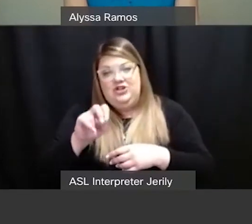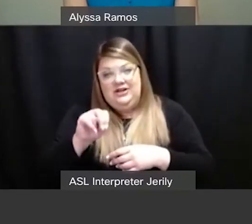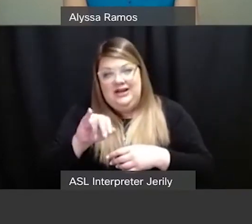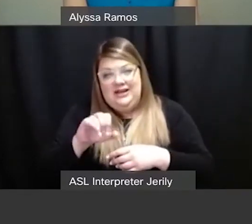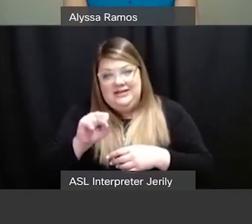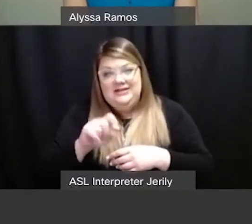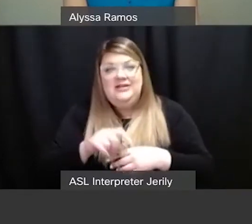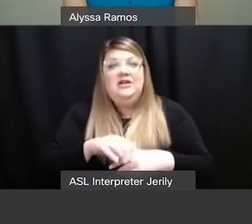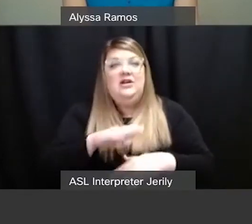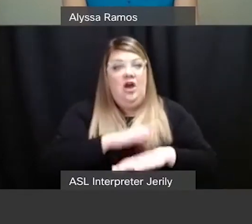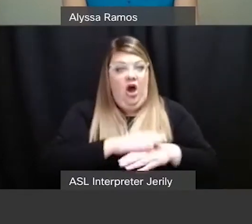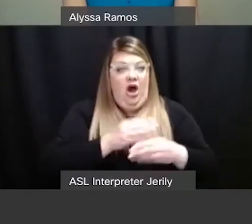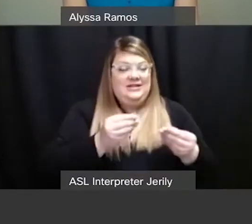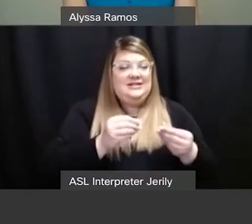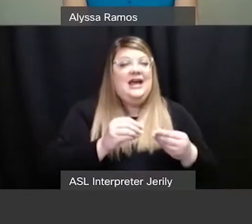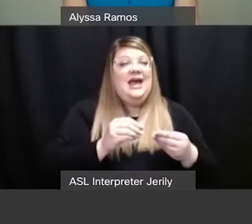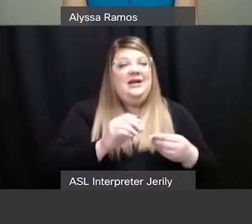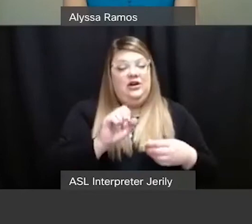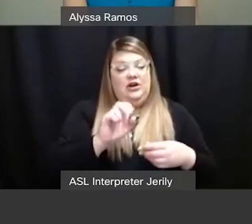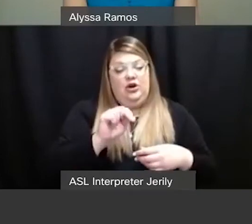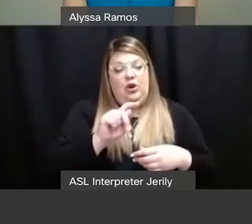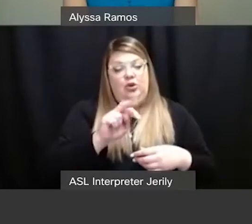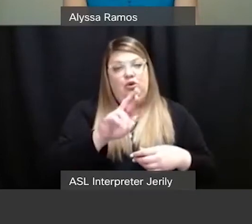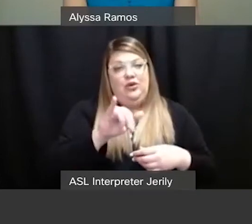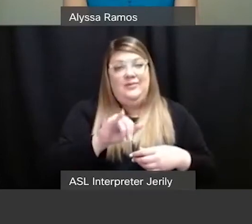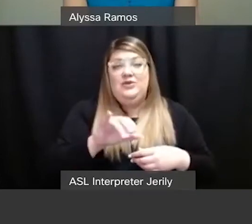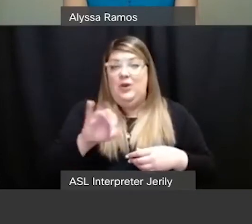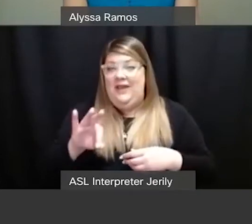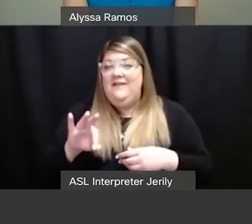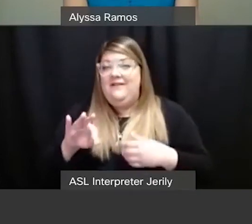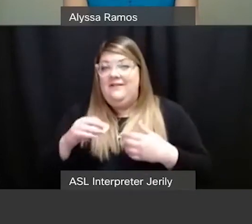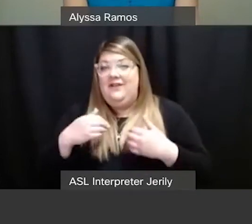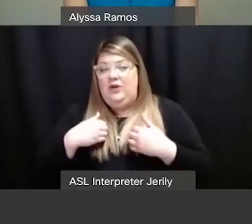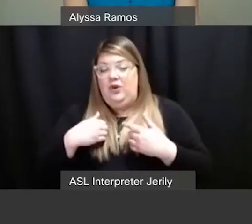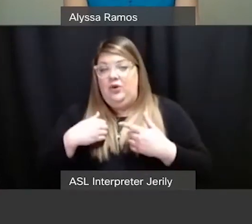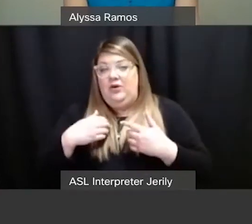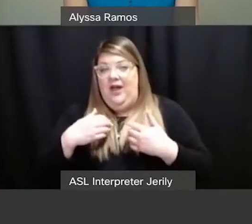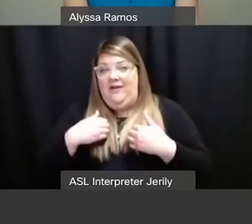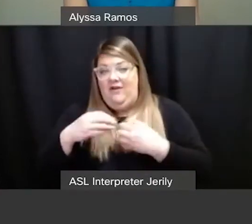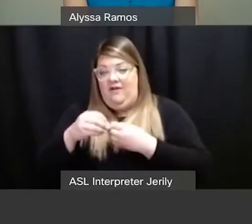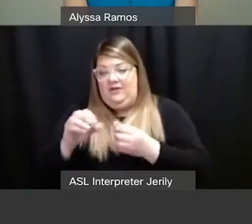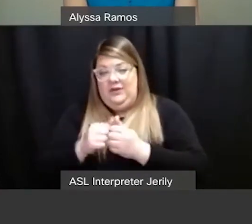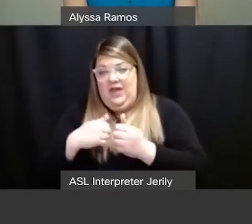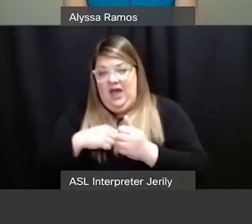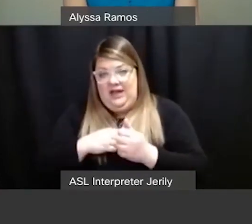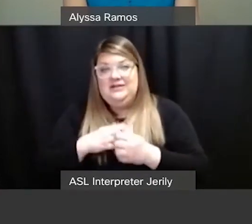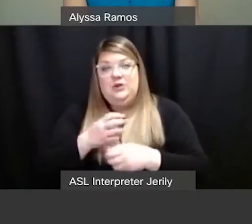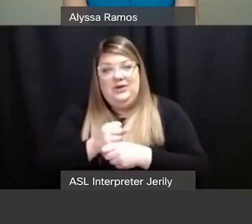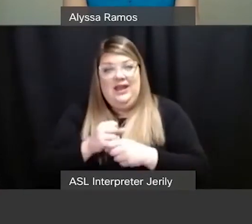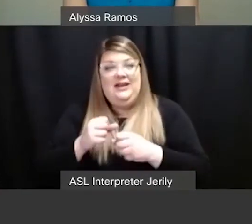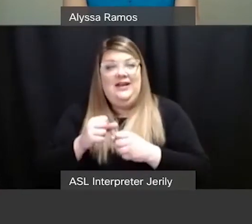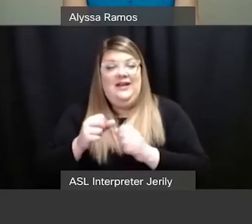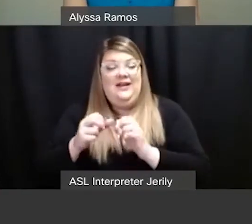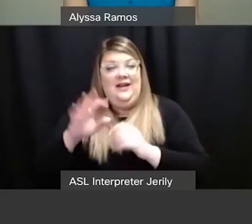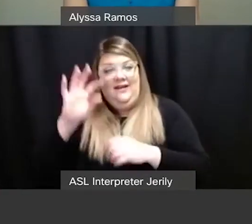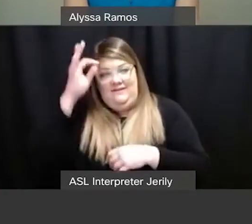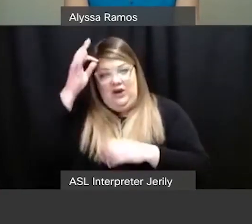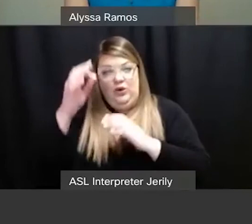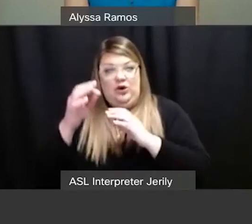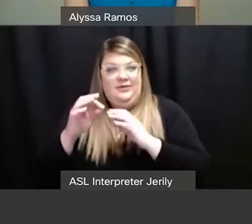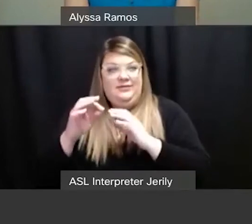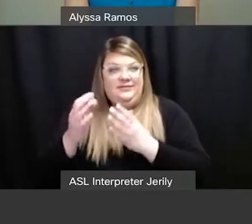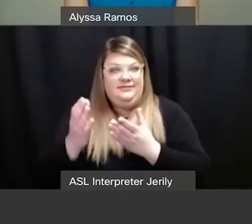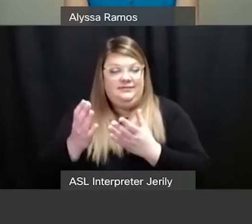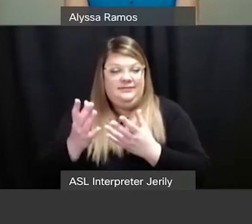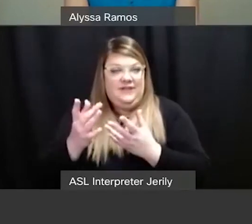hub zone, so you know, if you office with us, you will get that federal certification. But